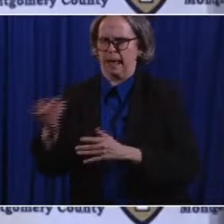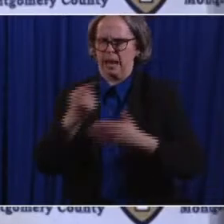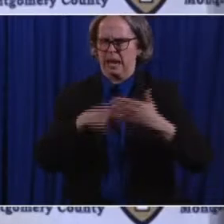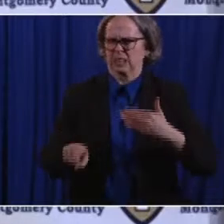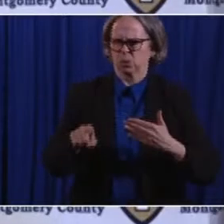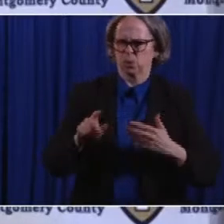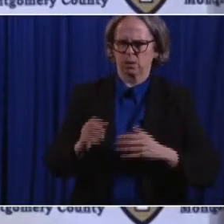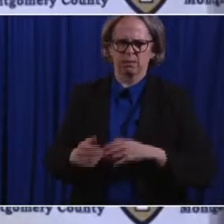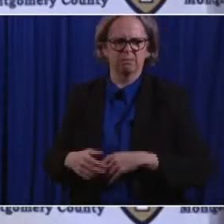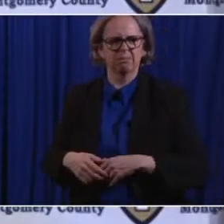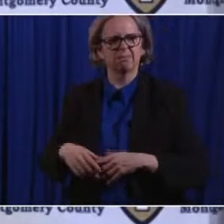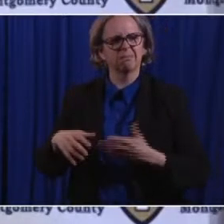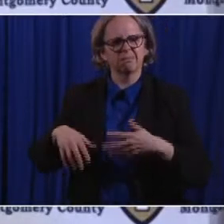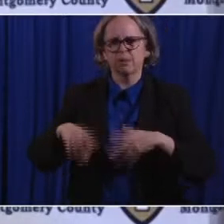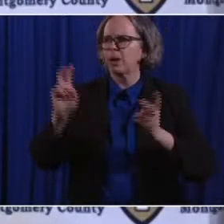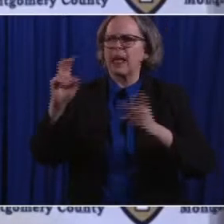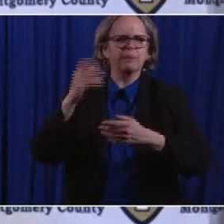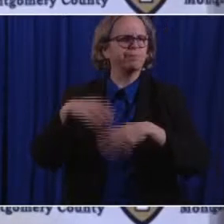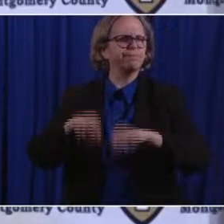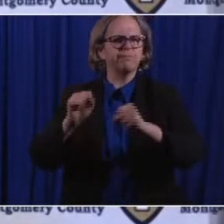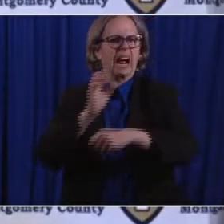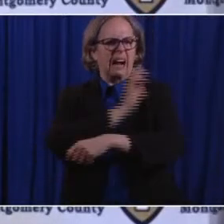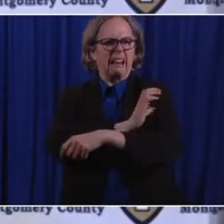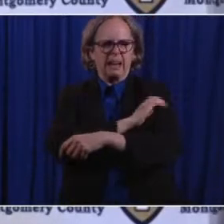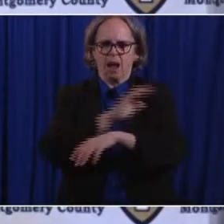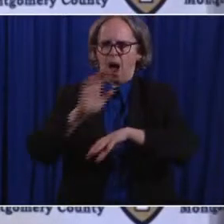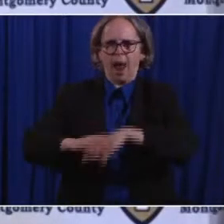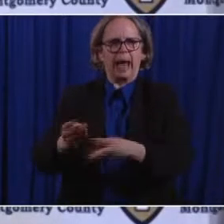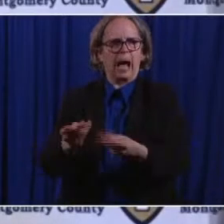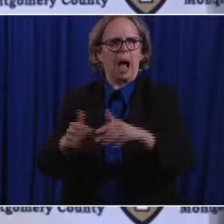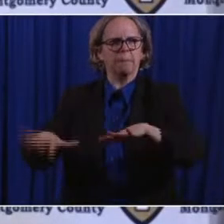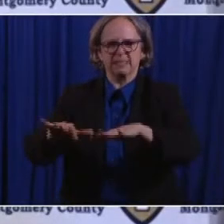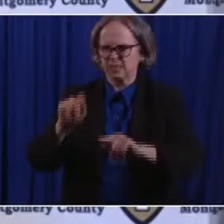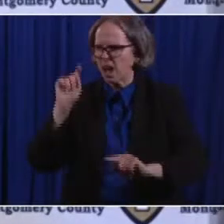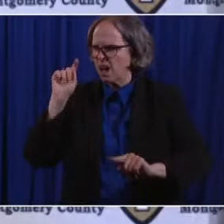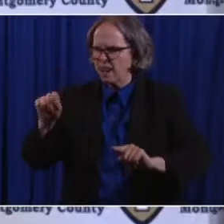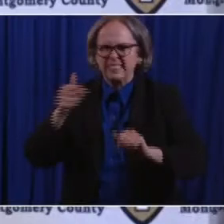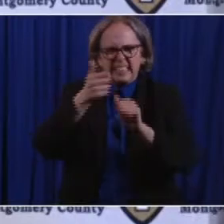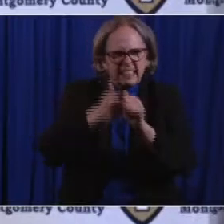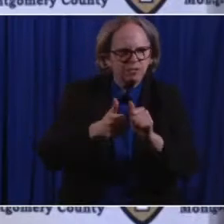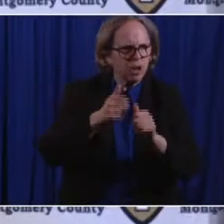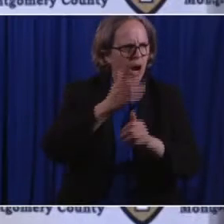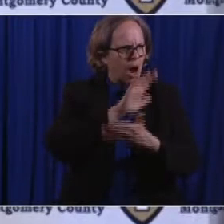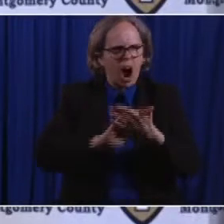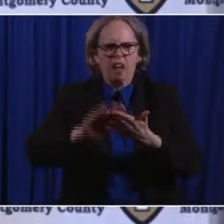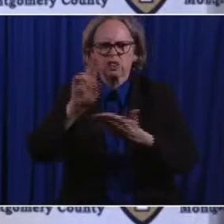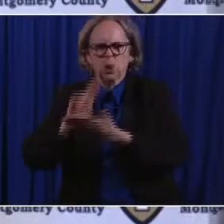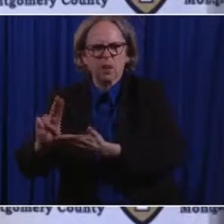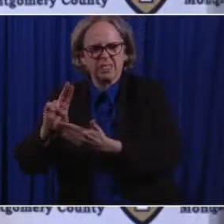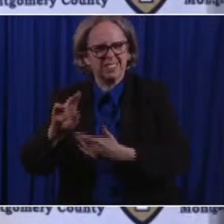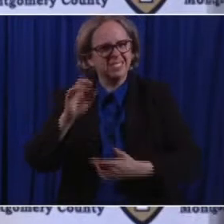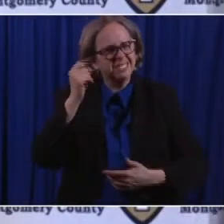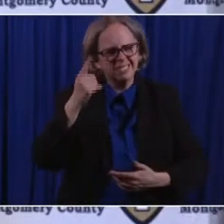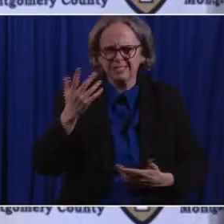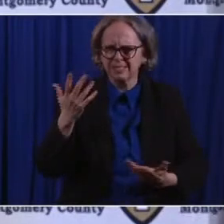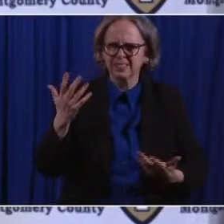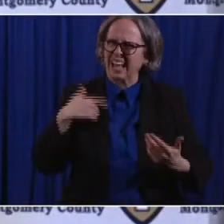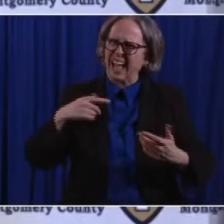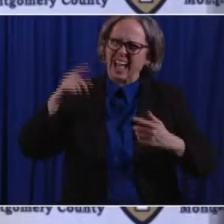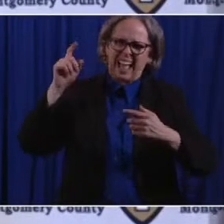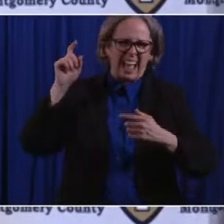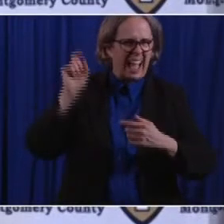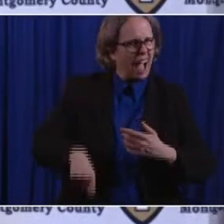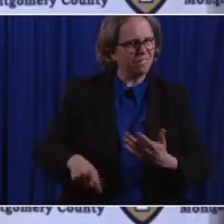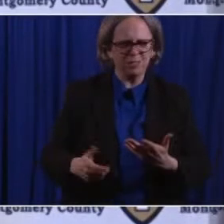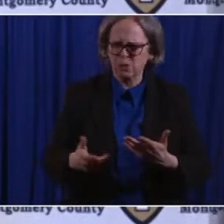campuses. First of all, as I said, we believe that it will increase the percentage of those